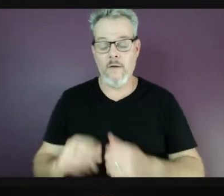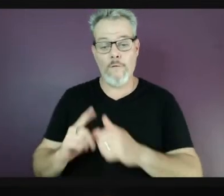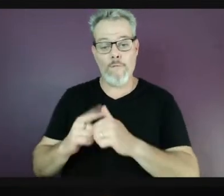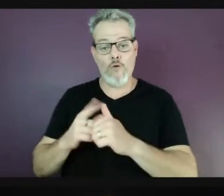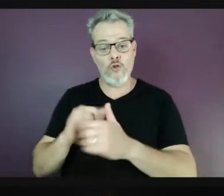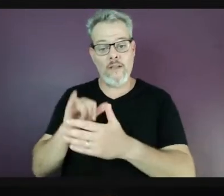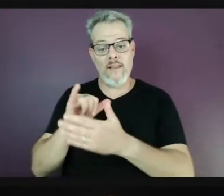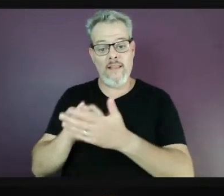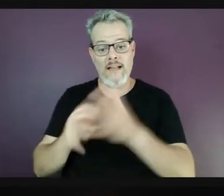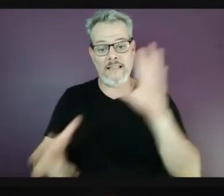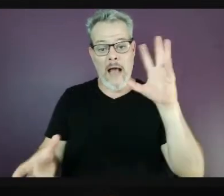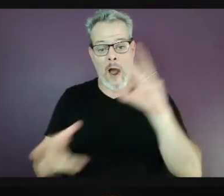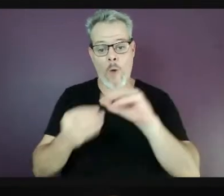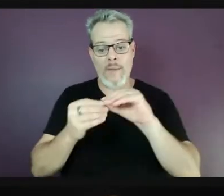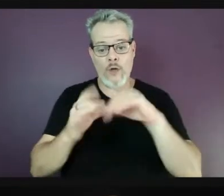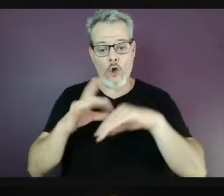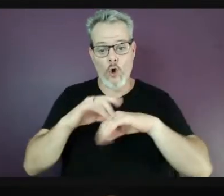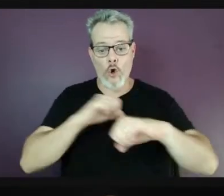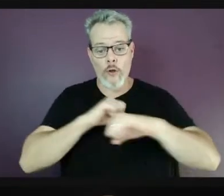time.